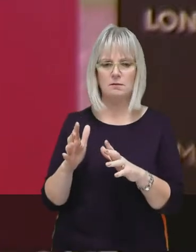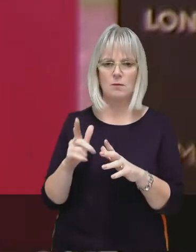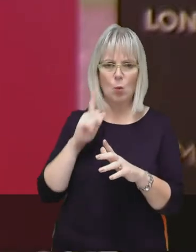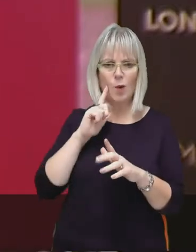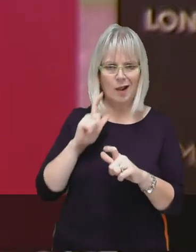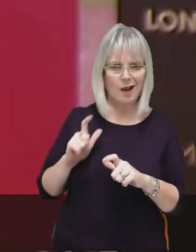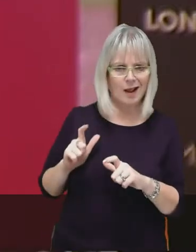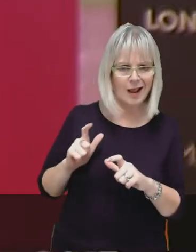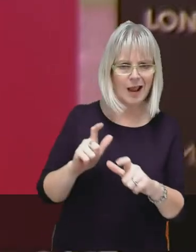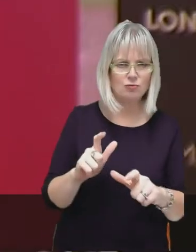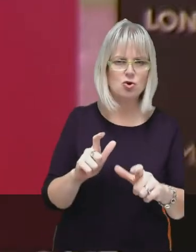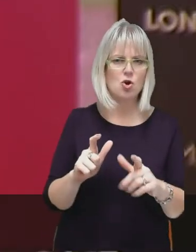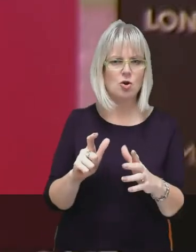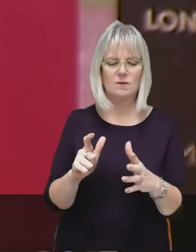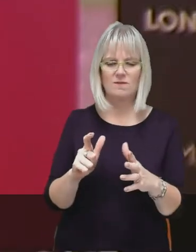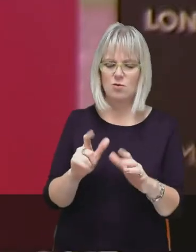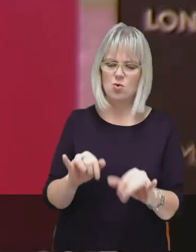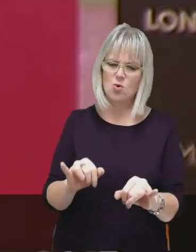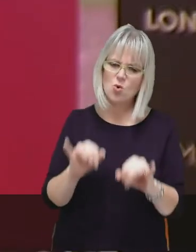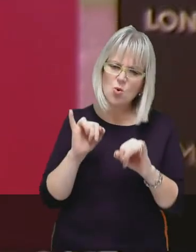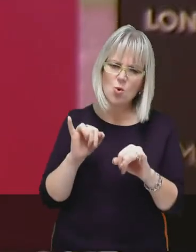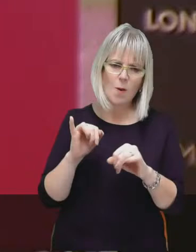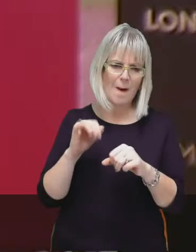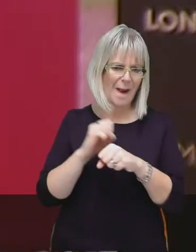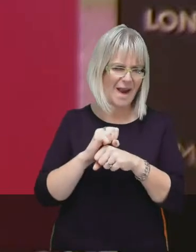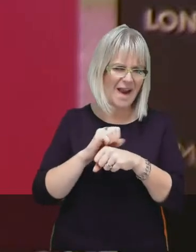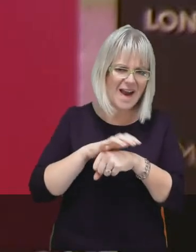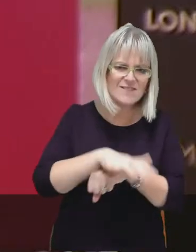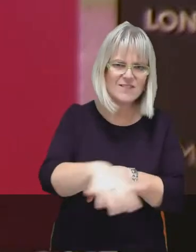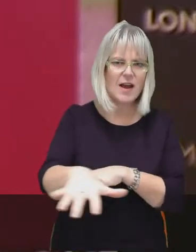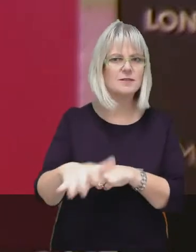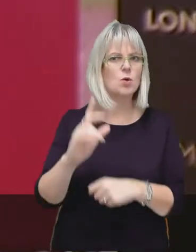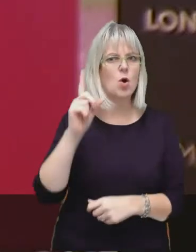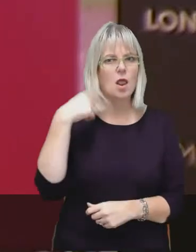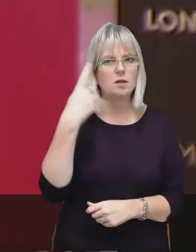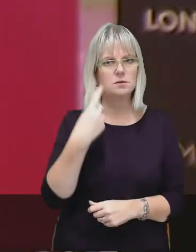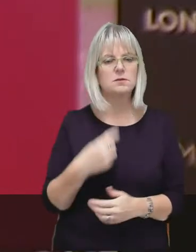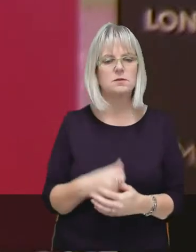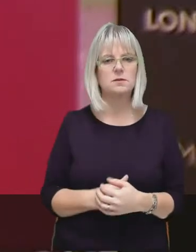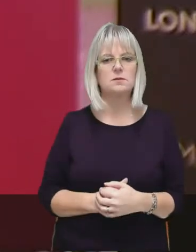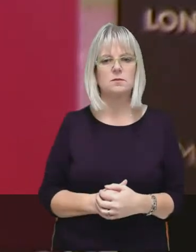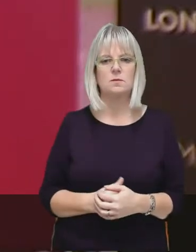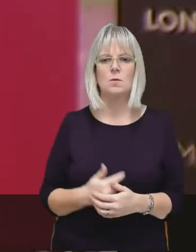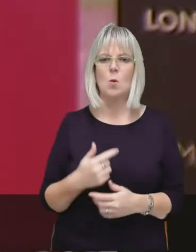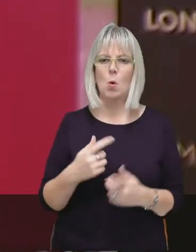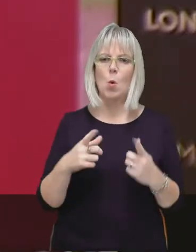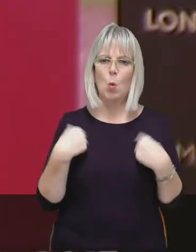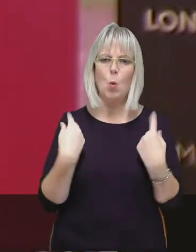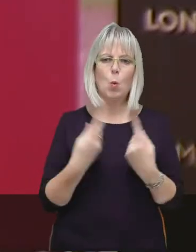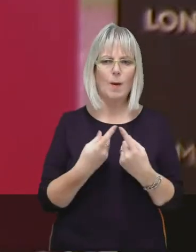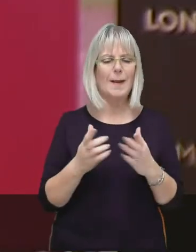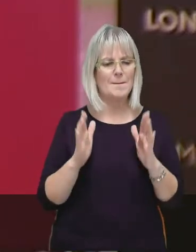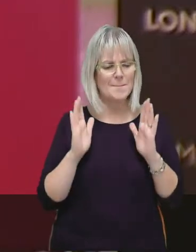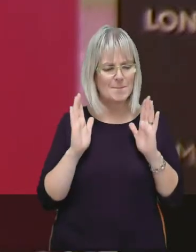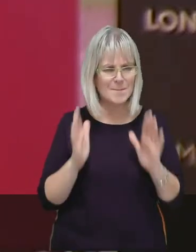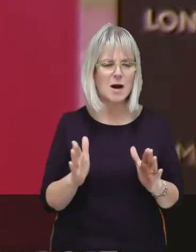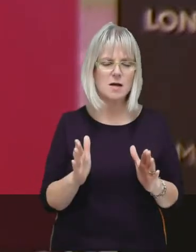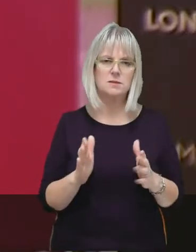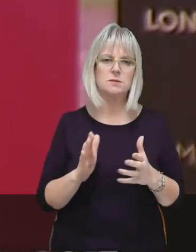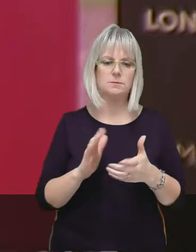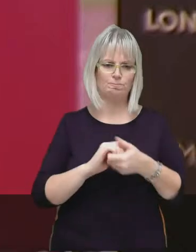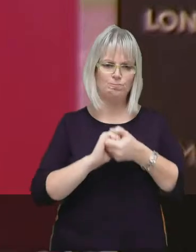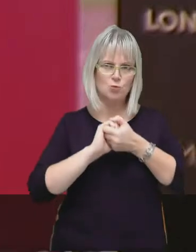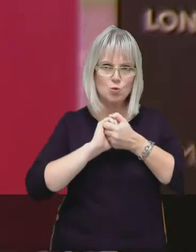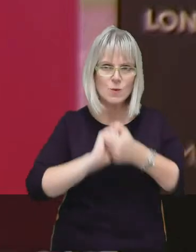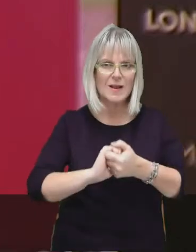on London. We must stand together, as we have at times of crisis before,